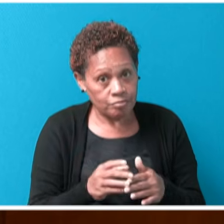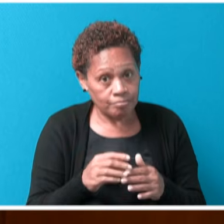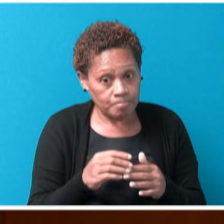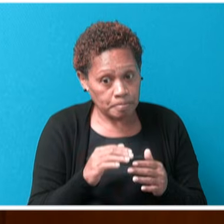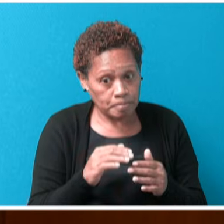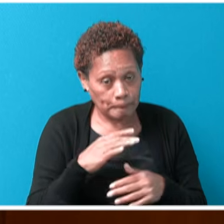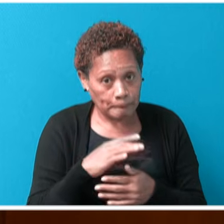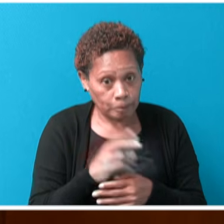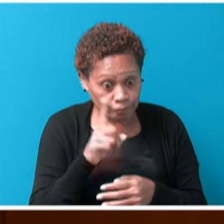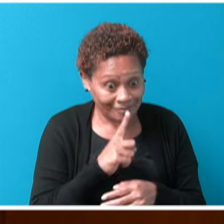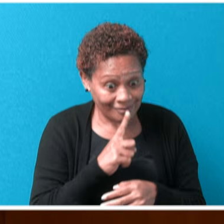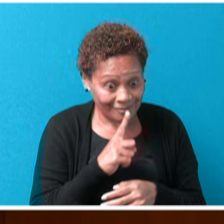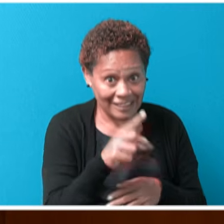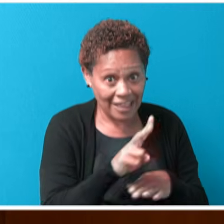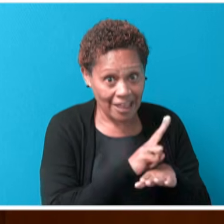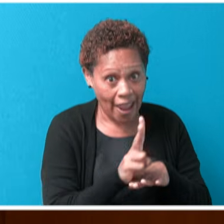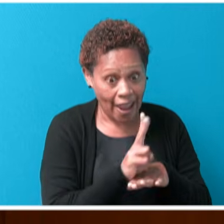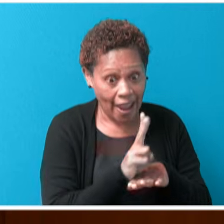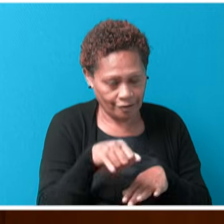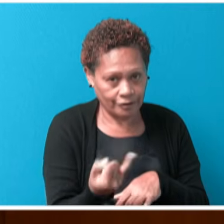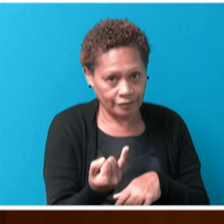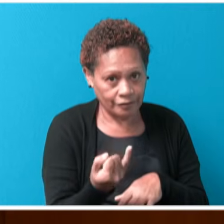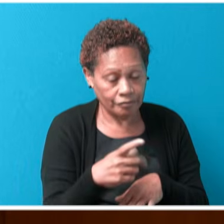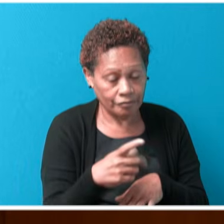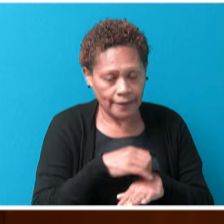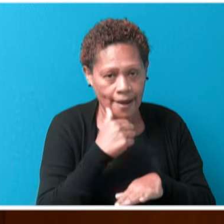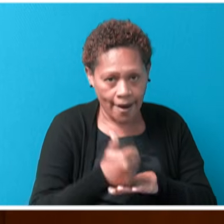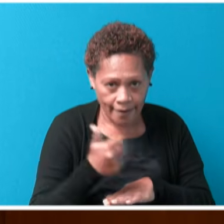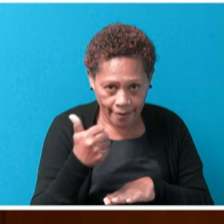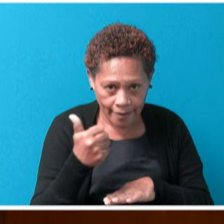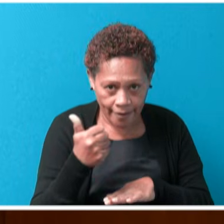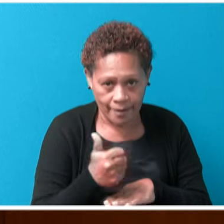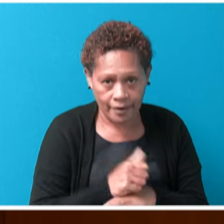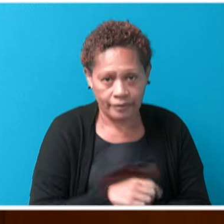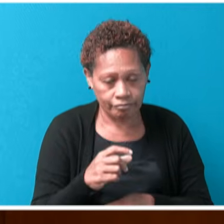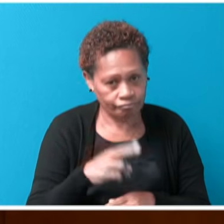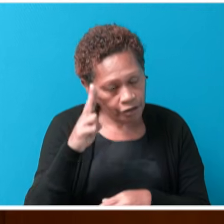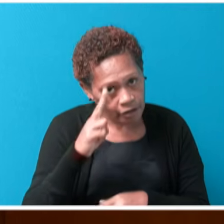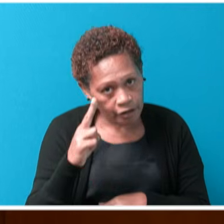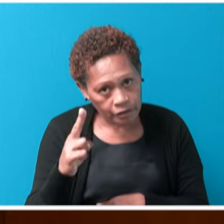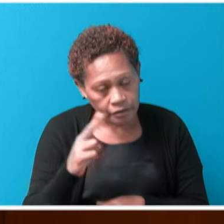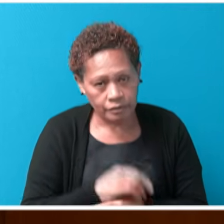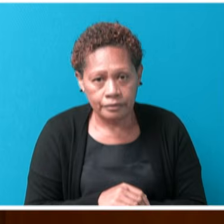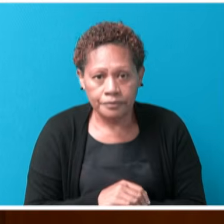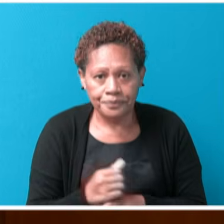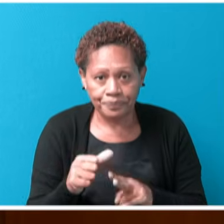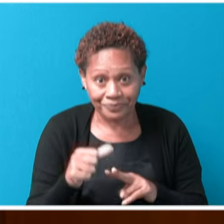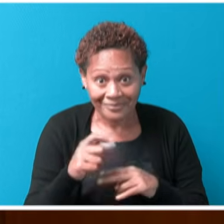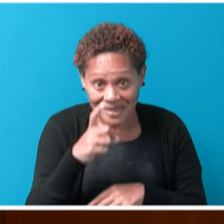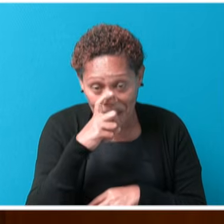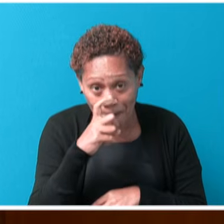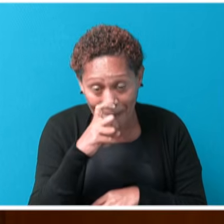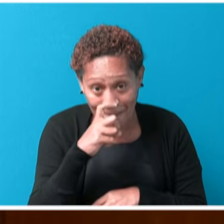It is in this system of government that our existence as a nation and as a people